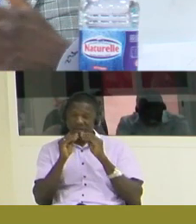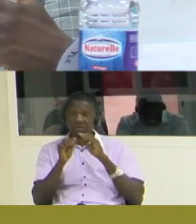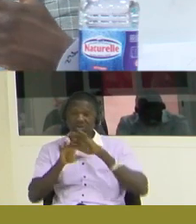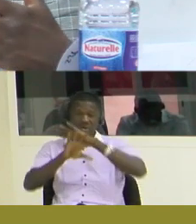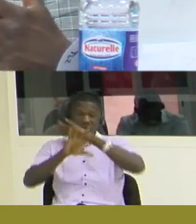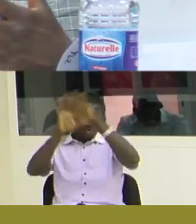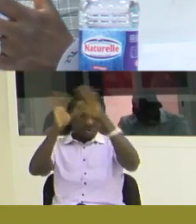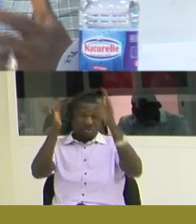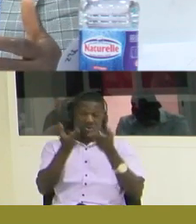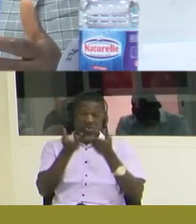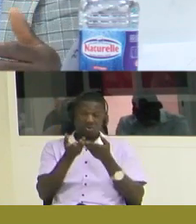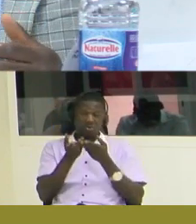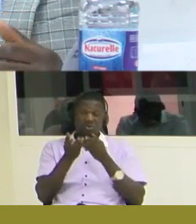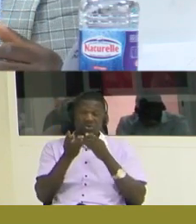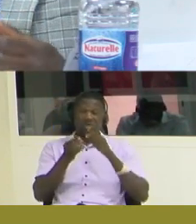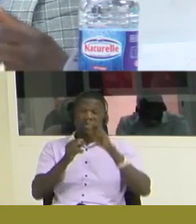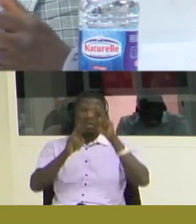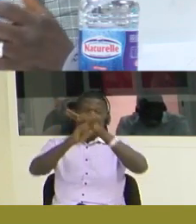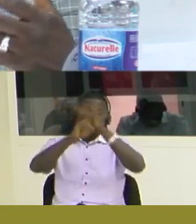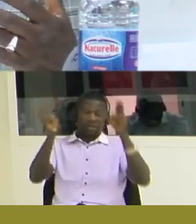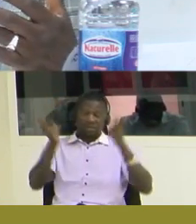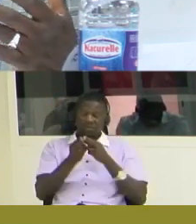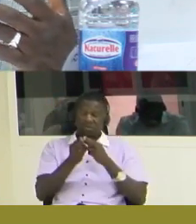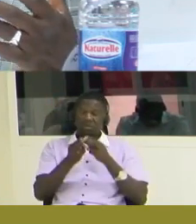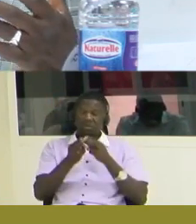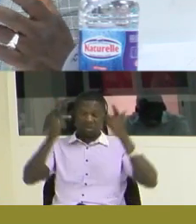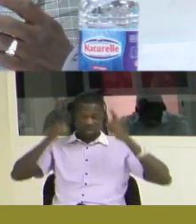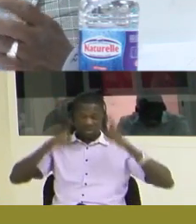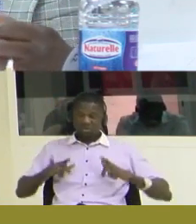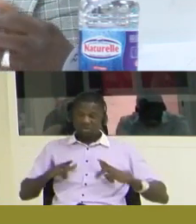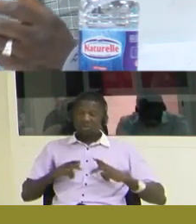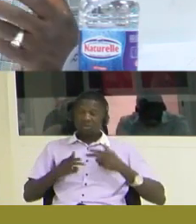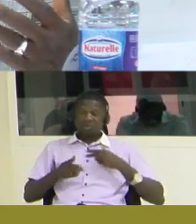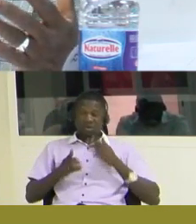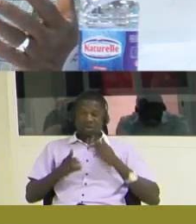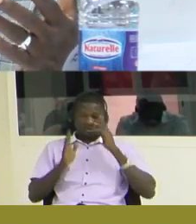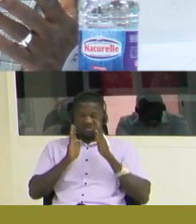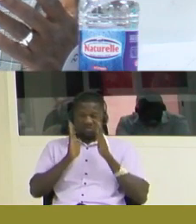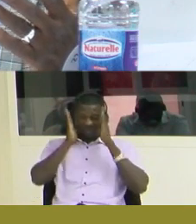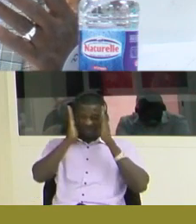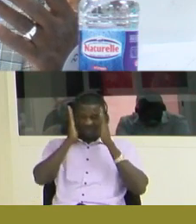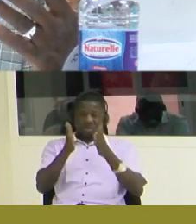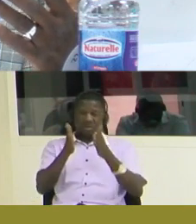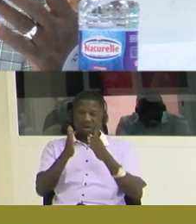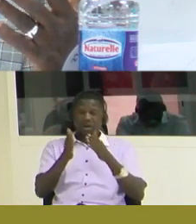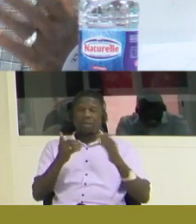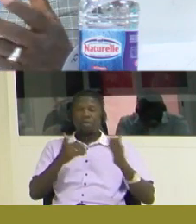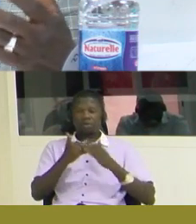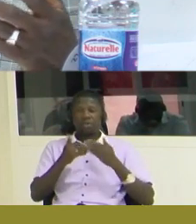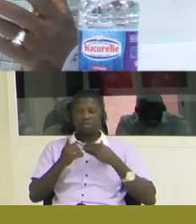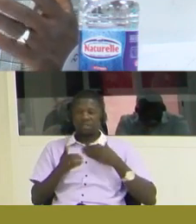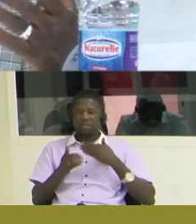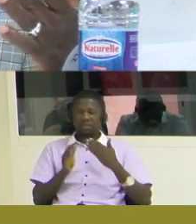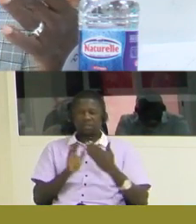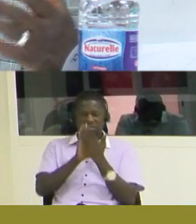those international laws were observed more in their breach really they were honored more in